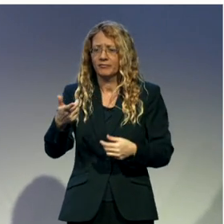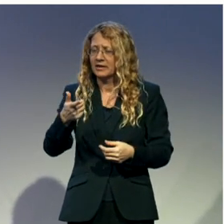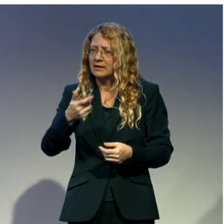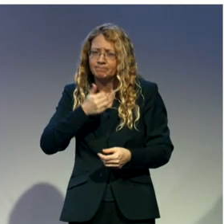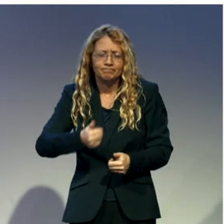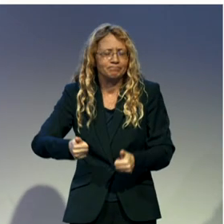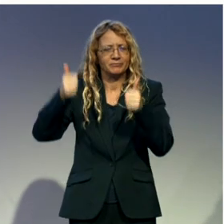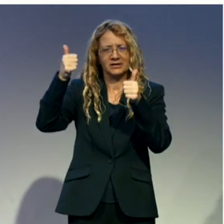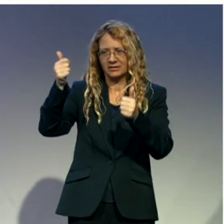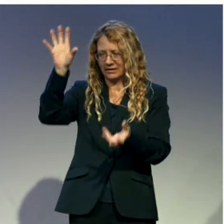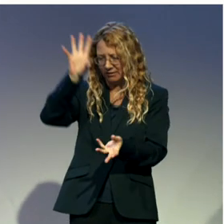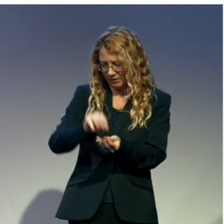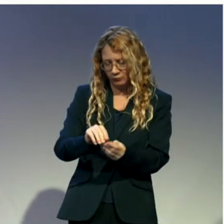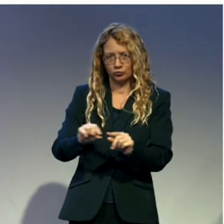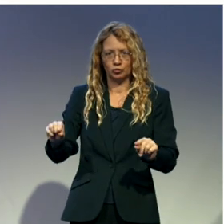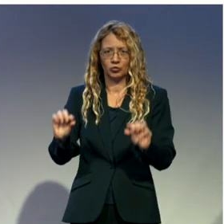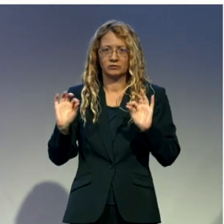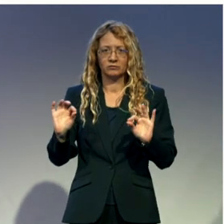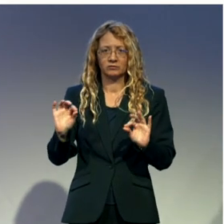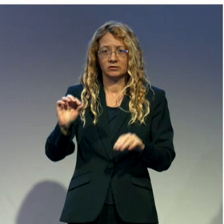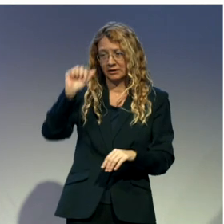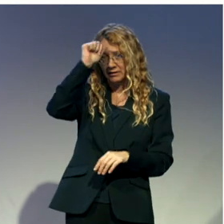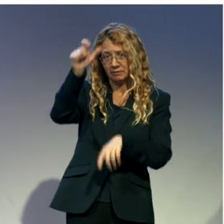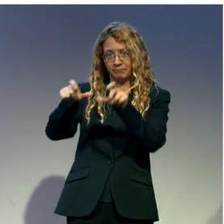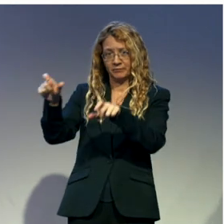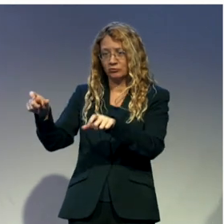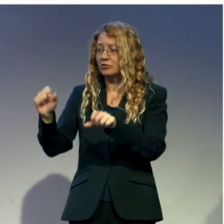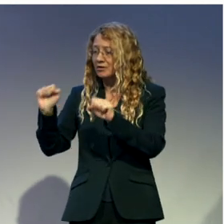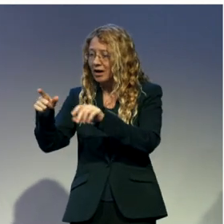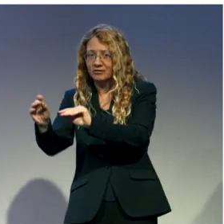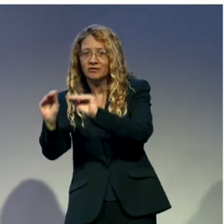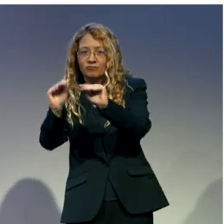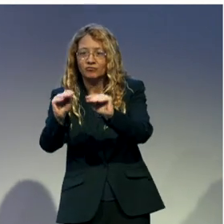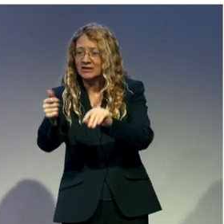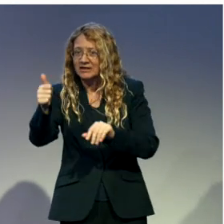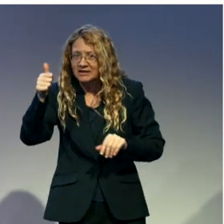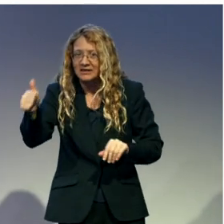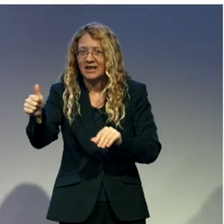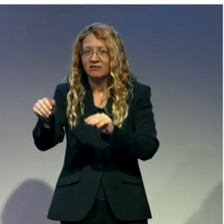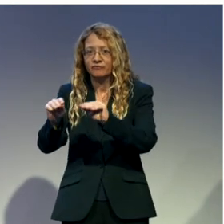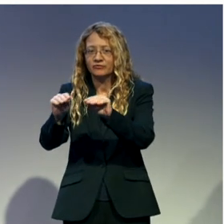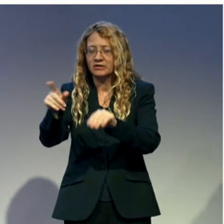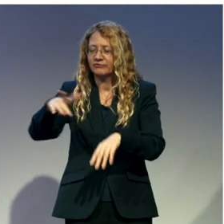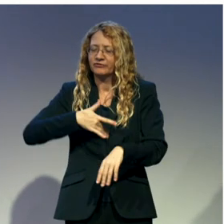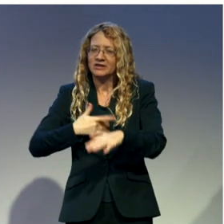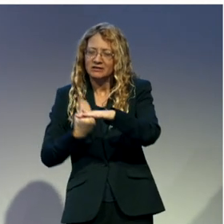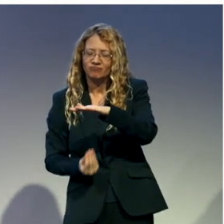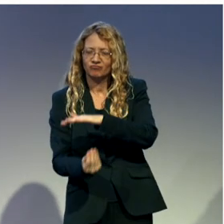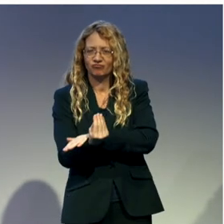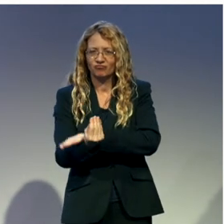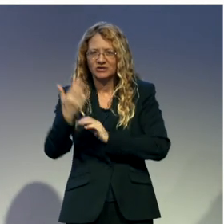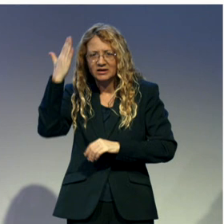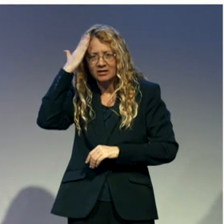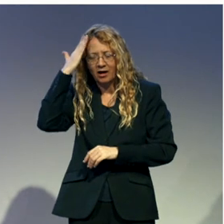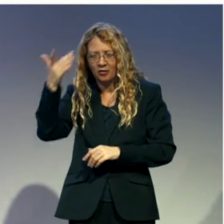training blind women as skilled tactile diagnosticians to bring much-needed breast screening, It was brought